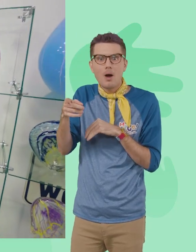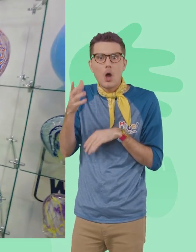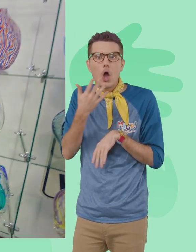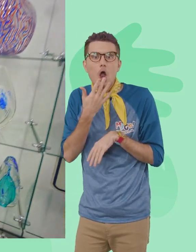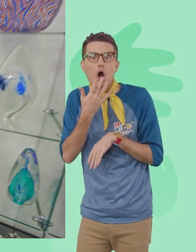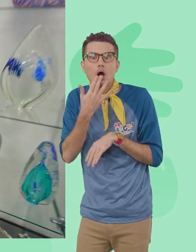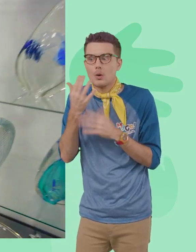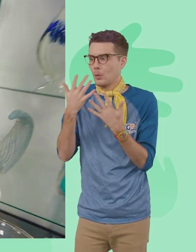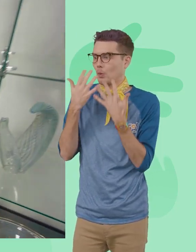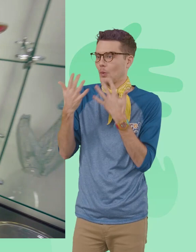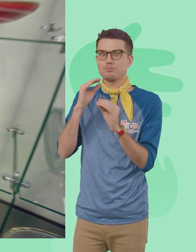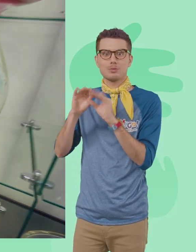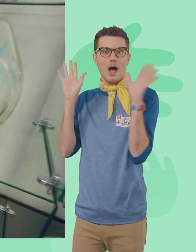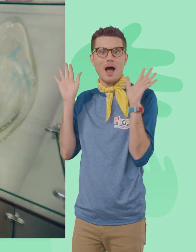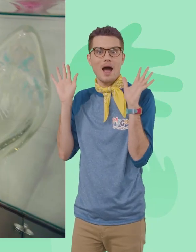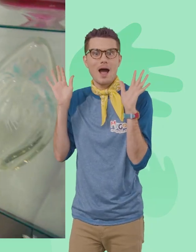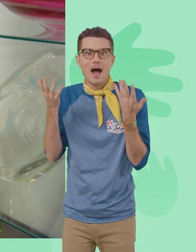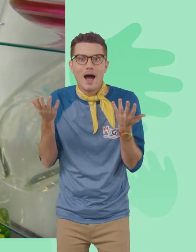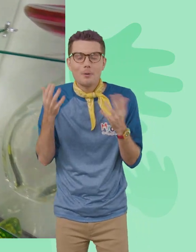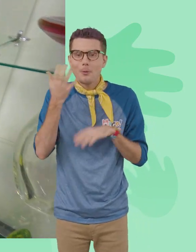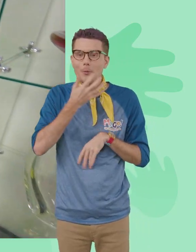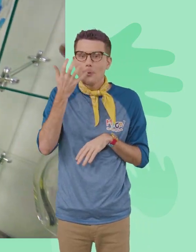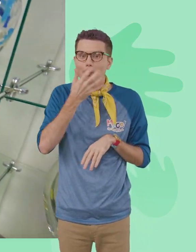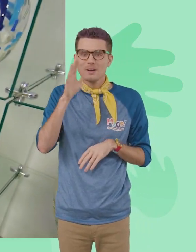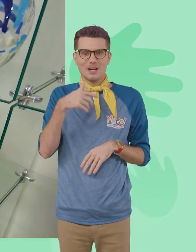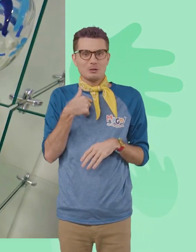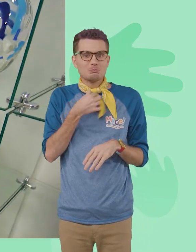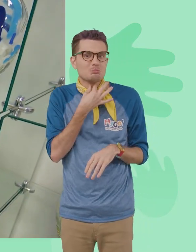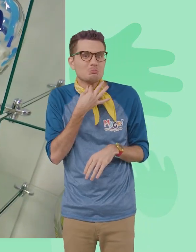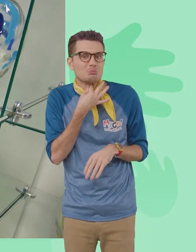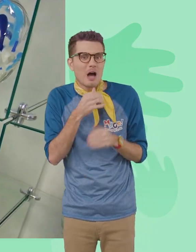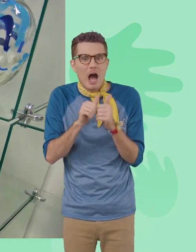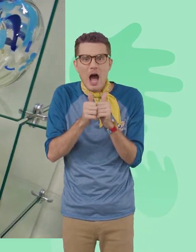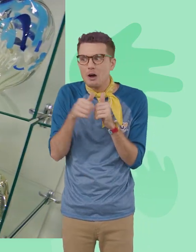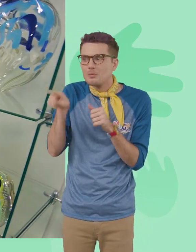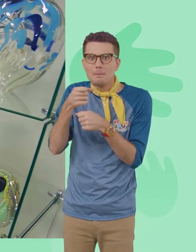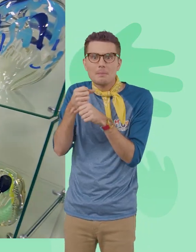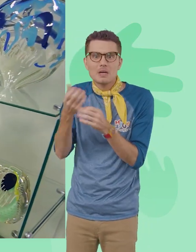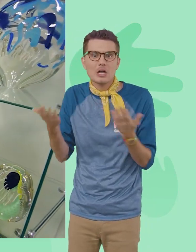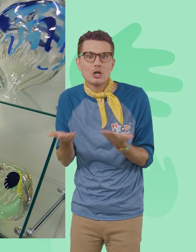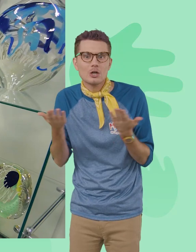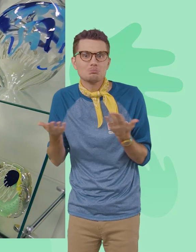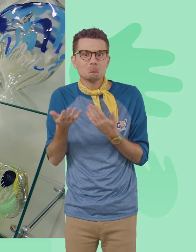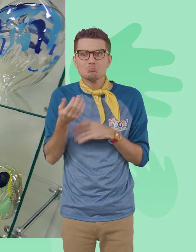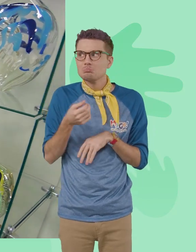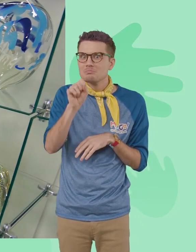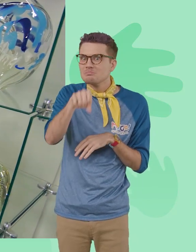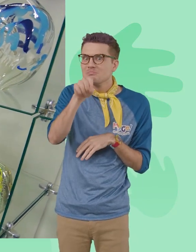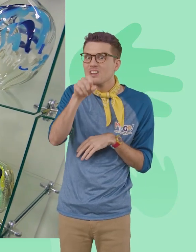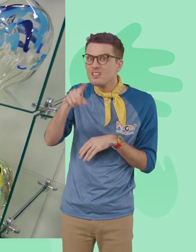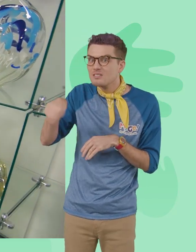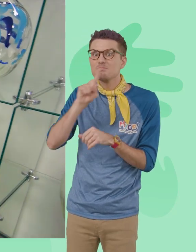Wow! Look how brightly colored this is! Whoa! I am so curious how they